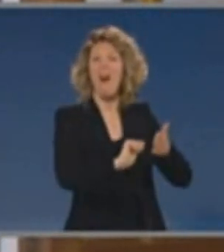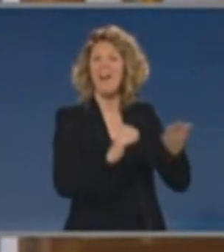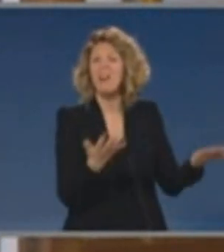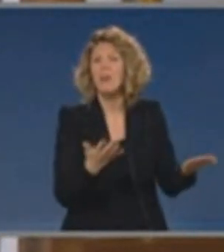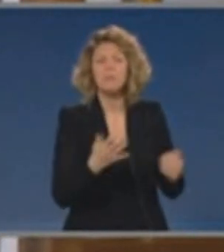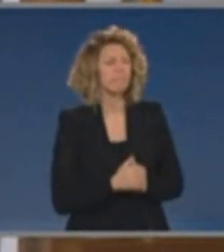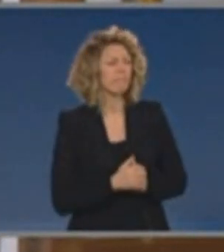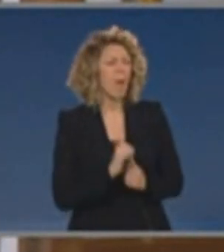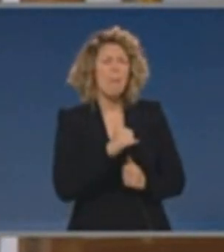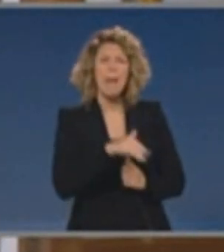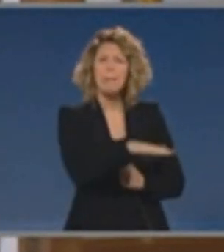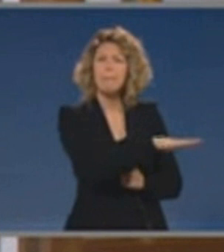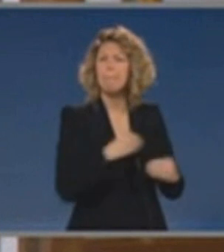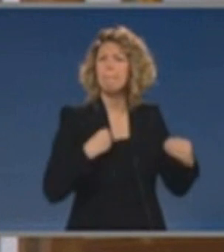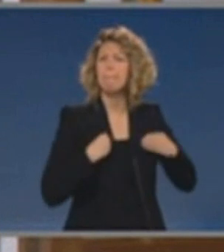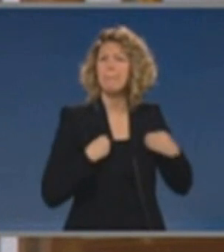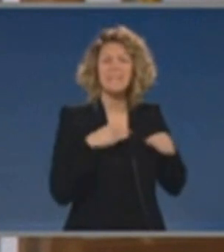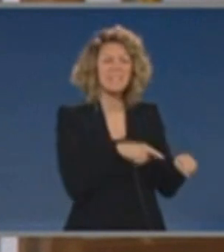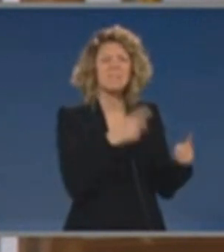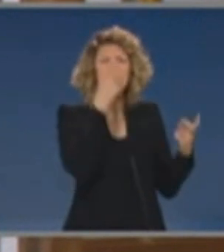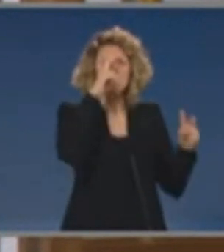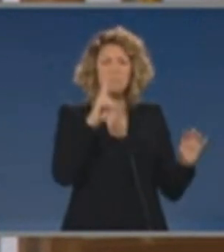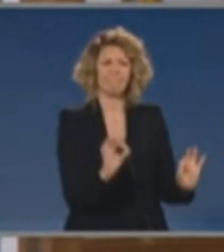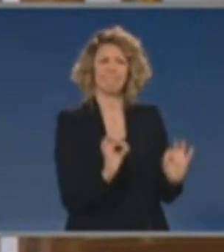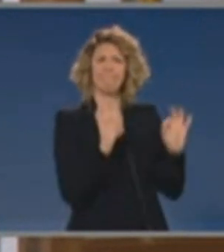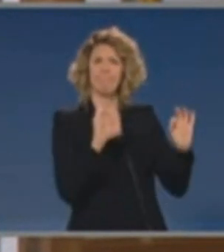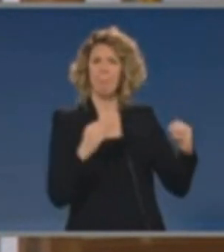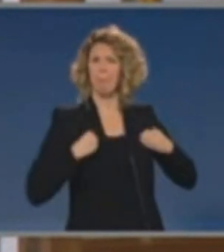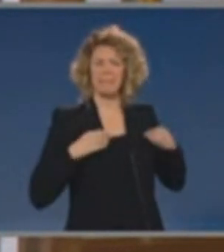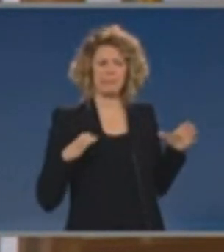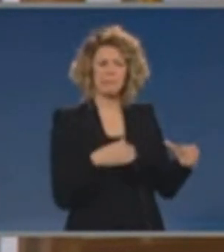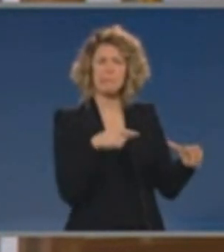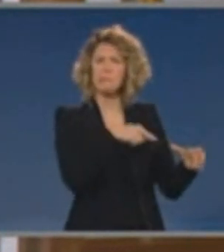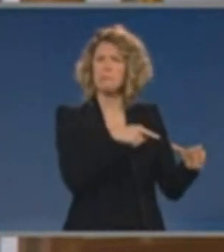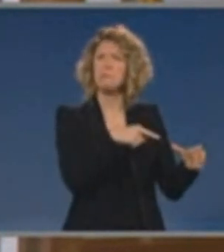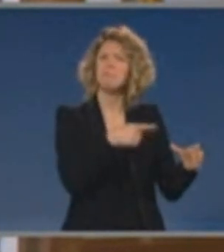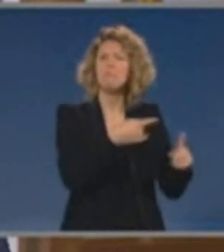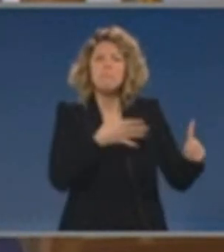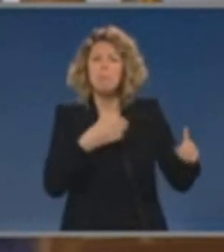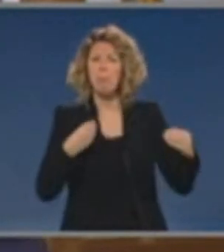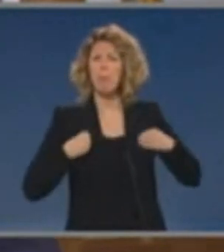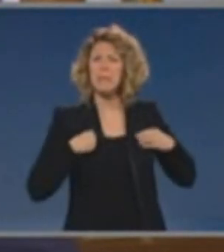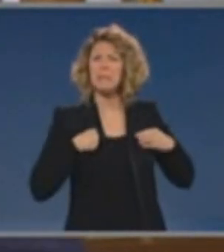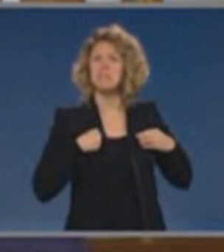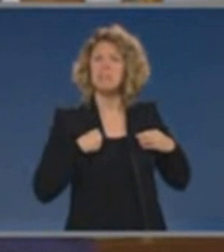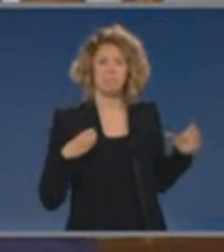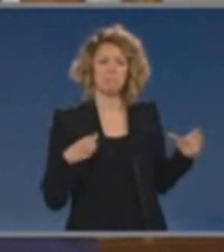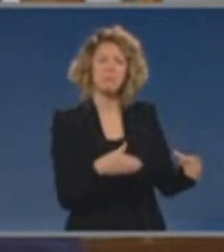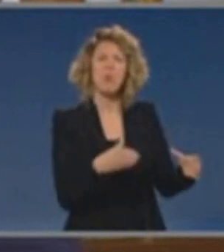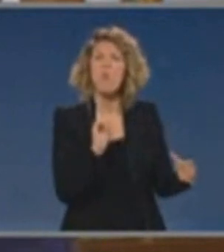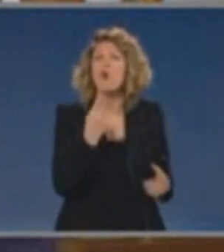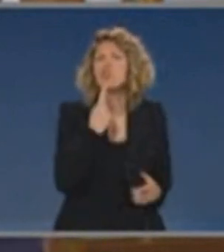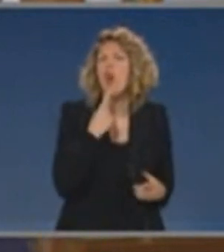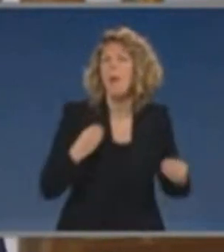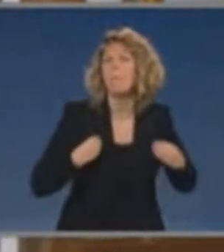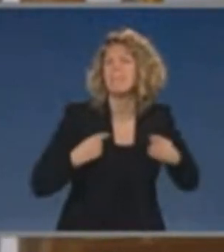in what is termed a sensitive national security business. Now, the